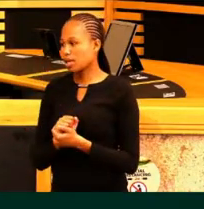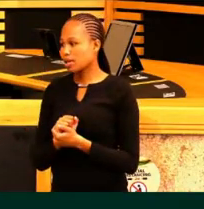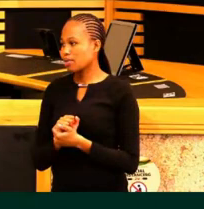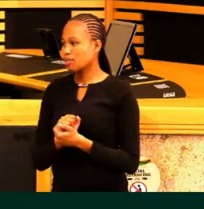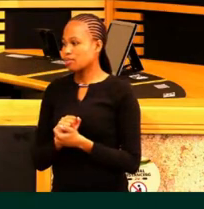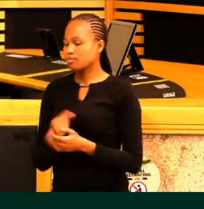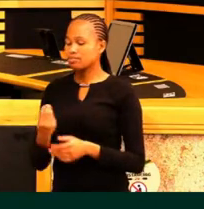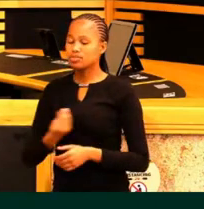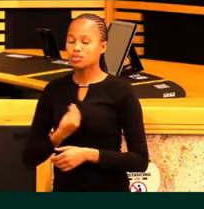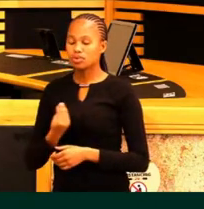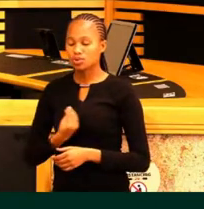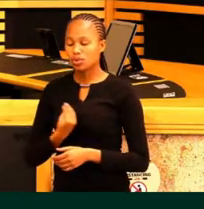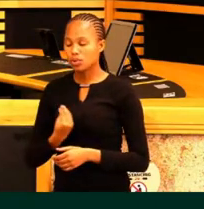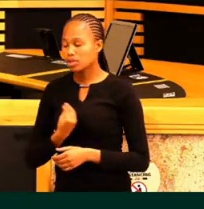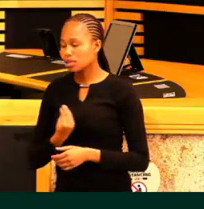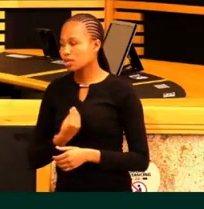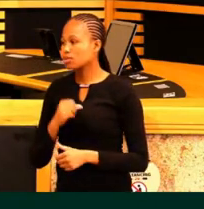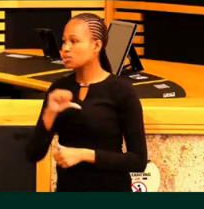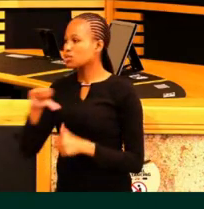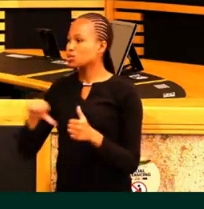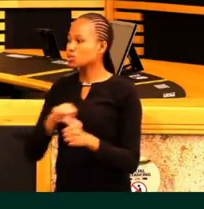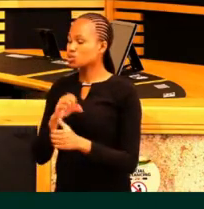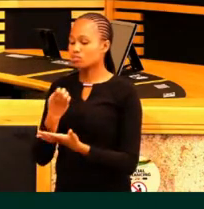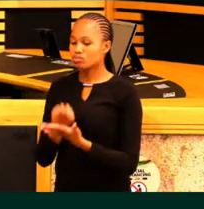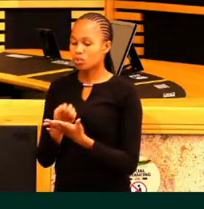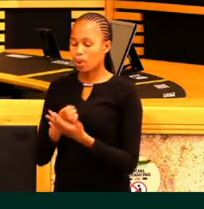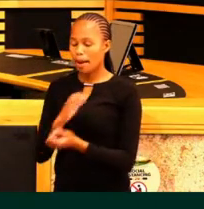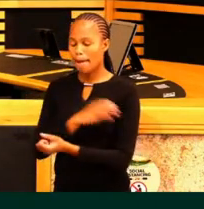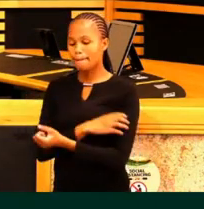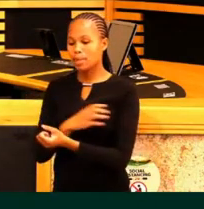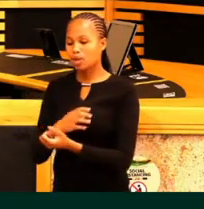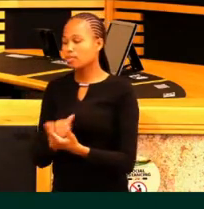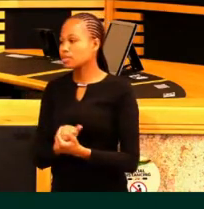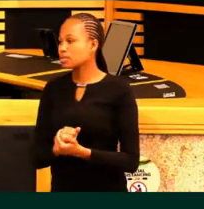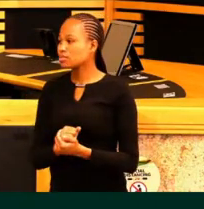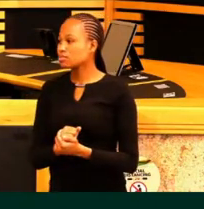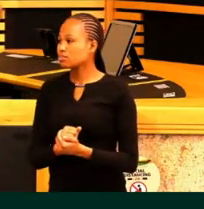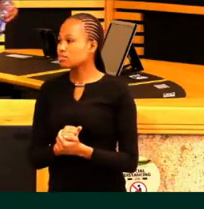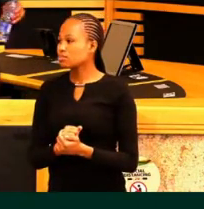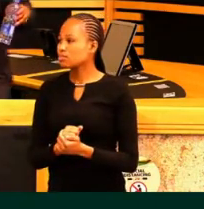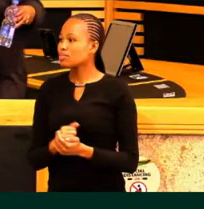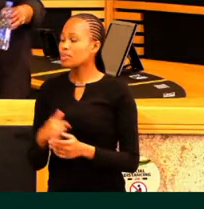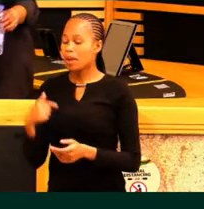youth social economic empowerment foreign